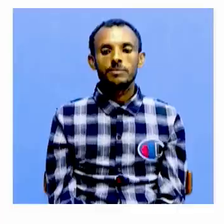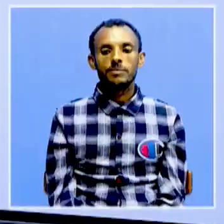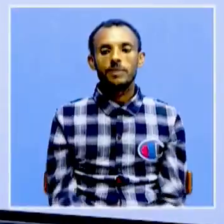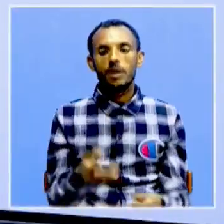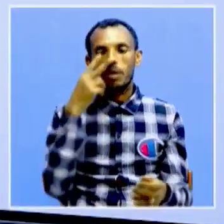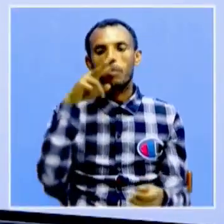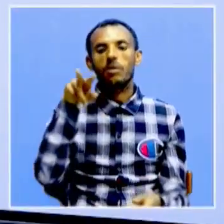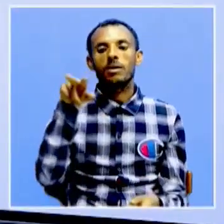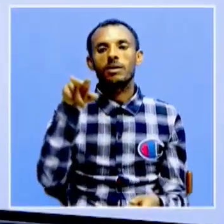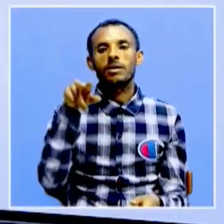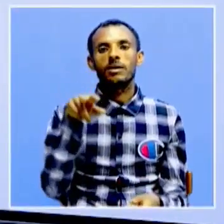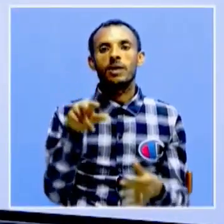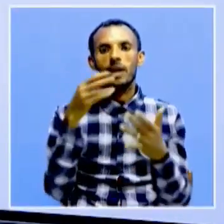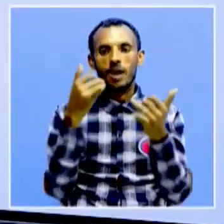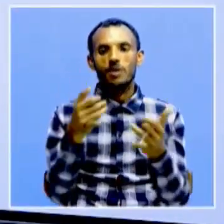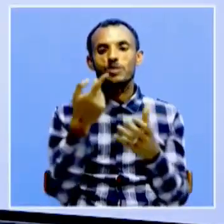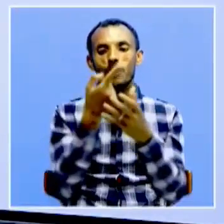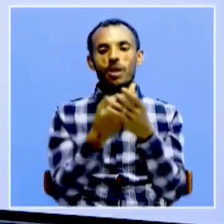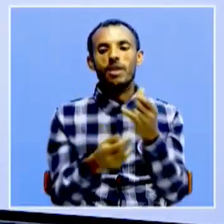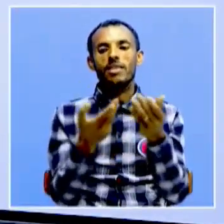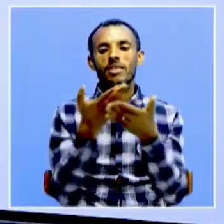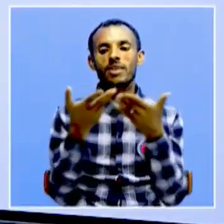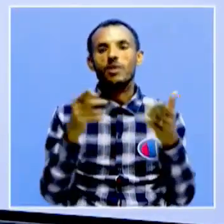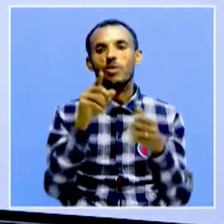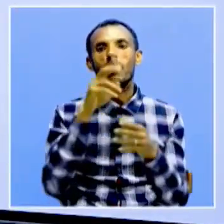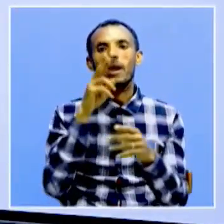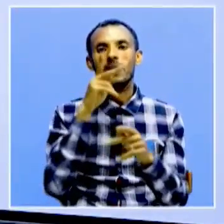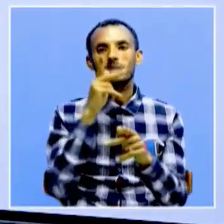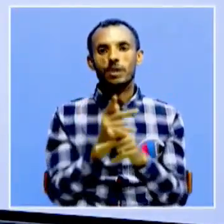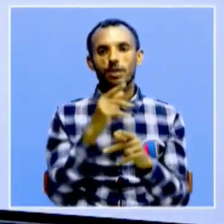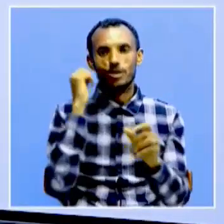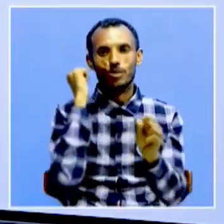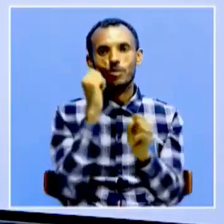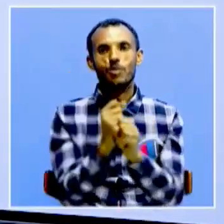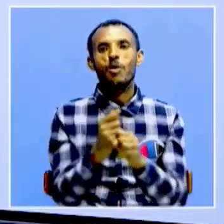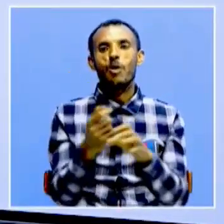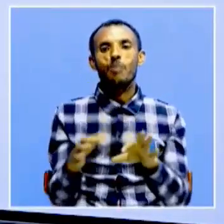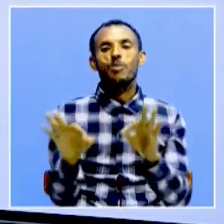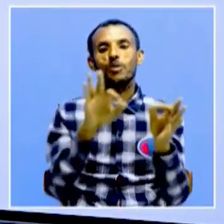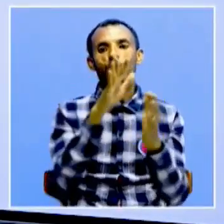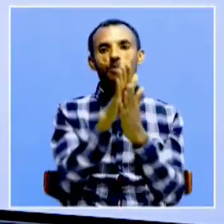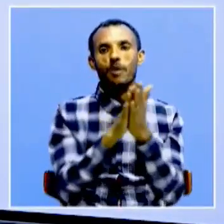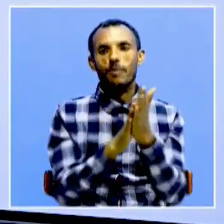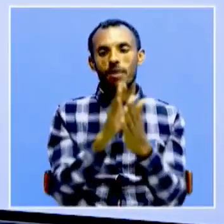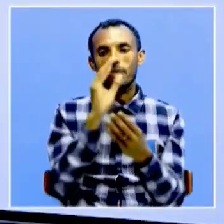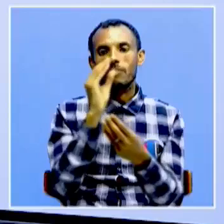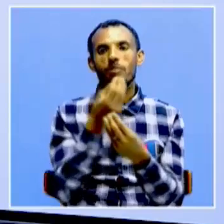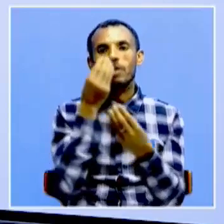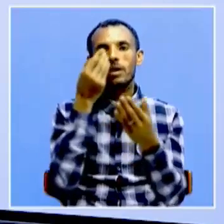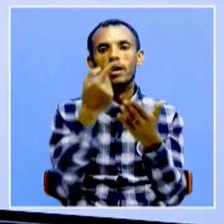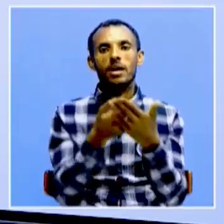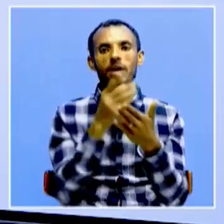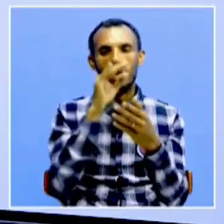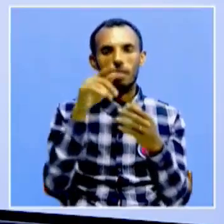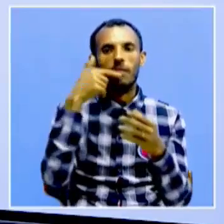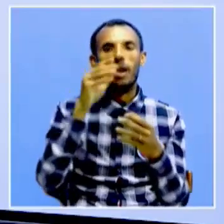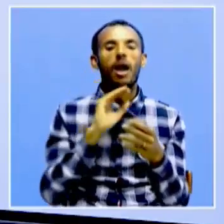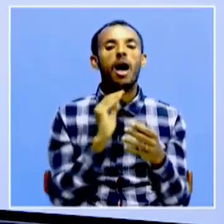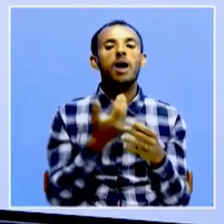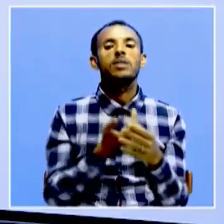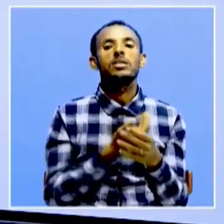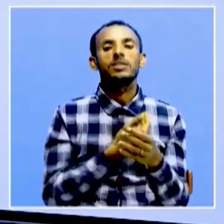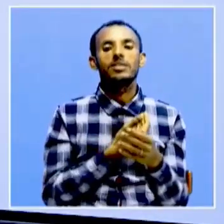Look, now the only thing that you're expected to do is put your favorite food here and then tell us